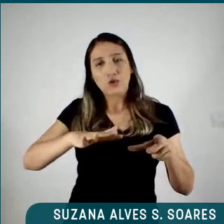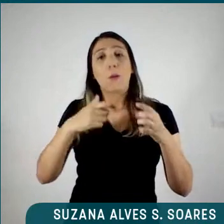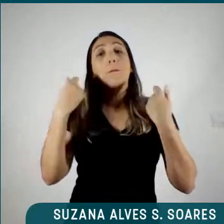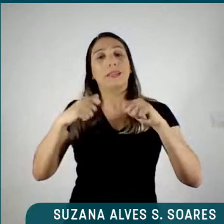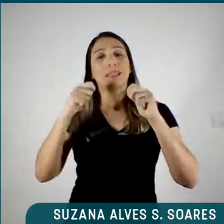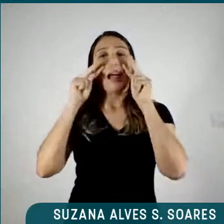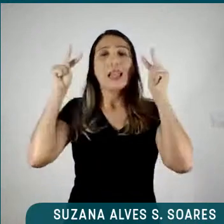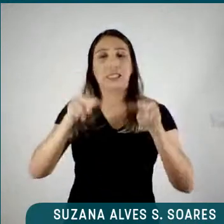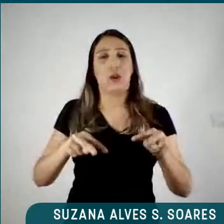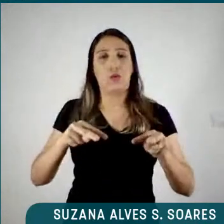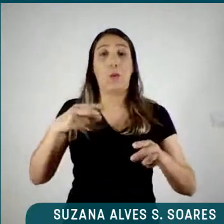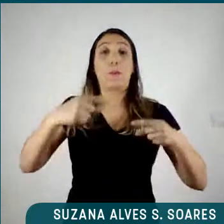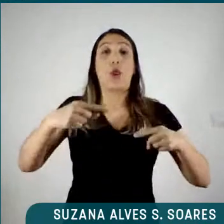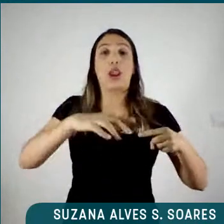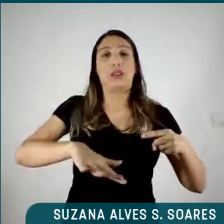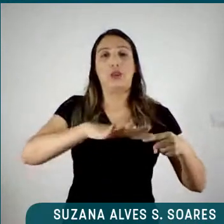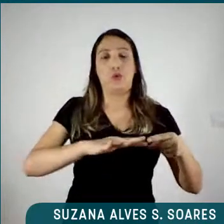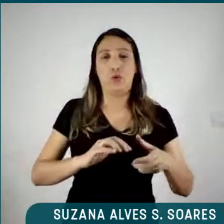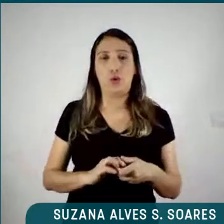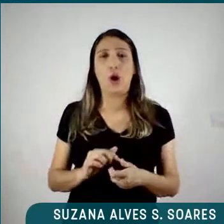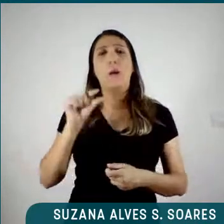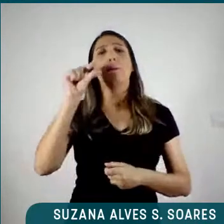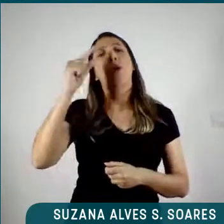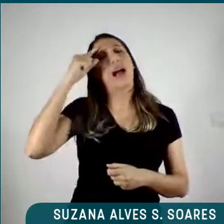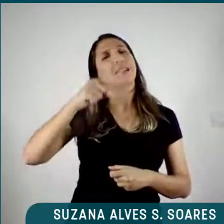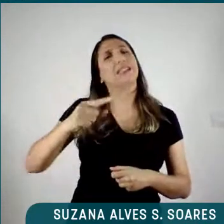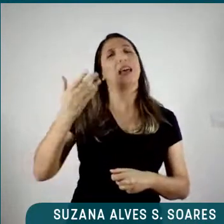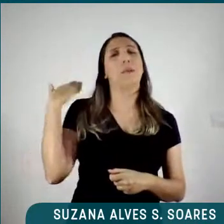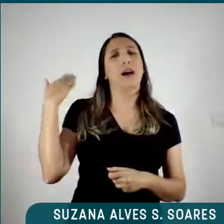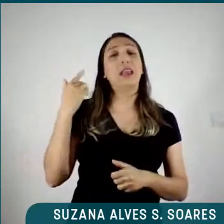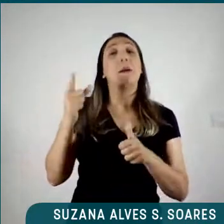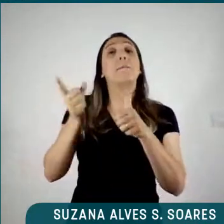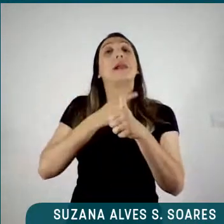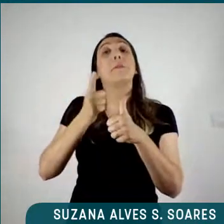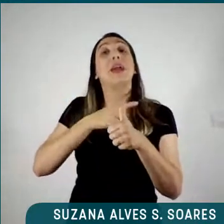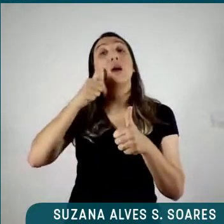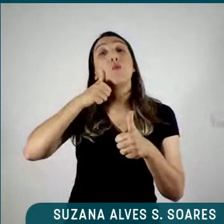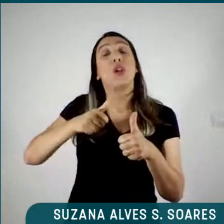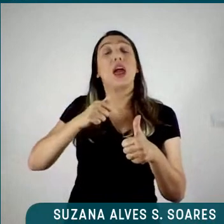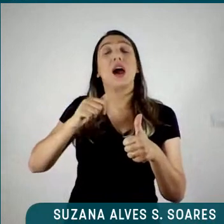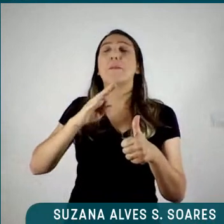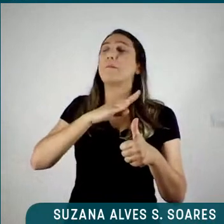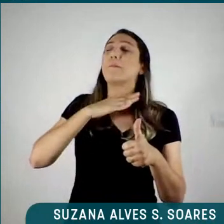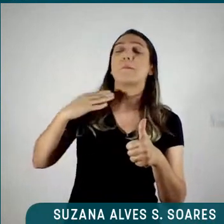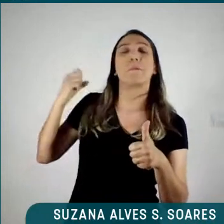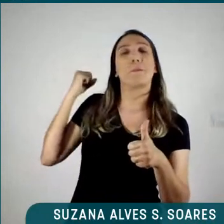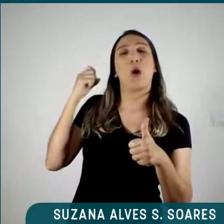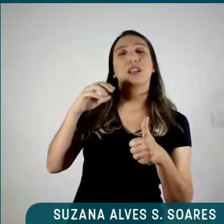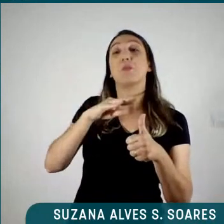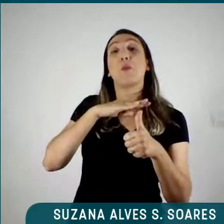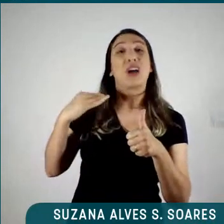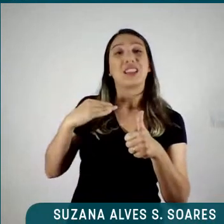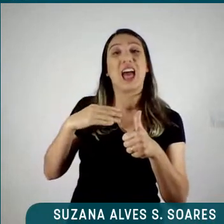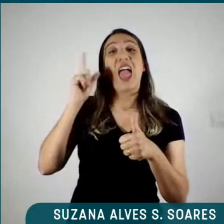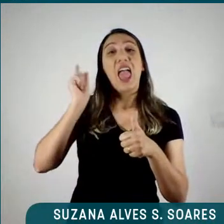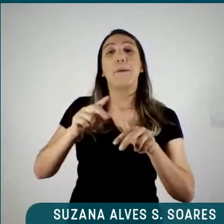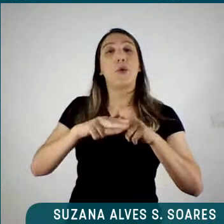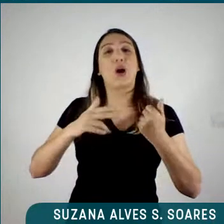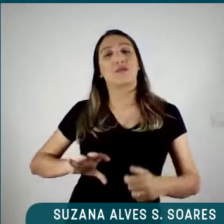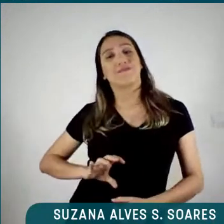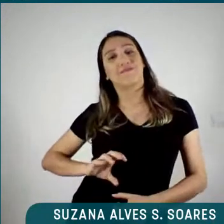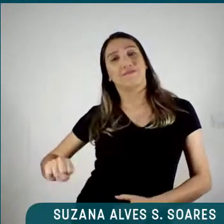are different, but they should talk to each other. But a few weeks ago, we had the first woman